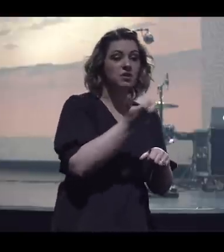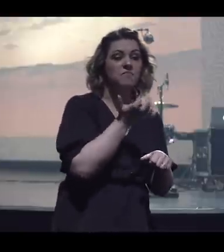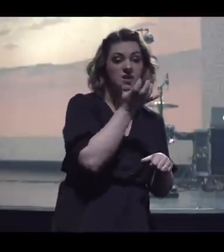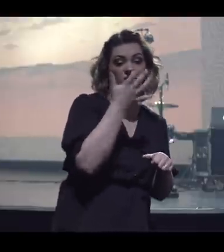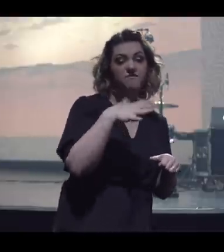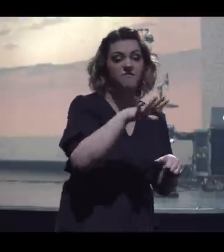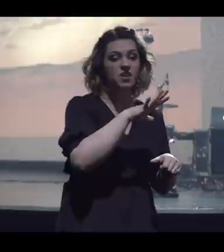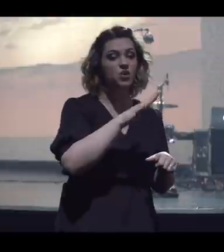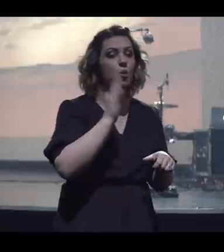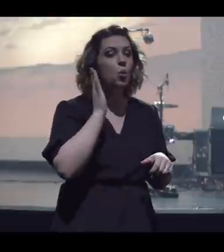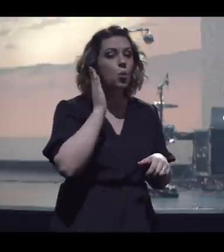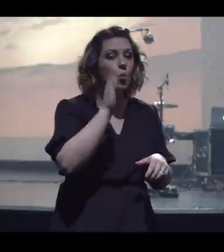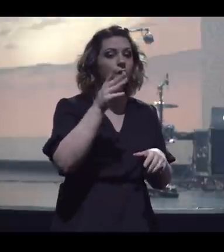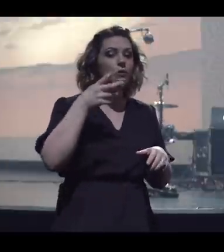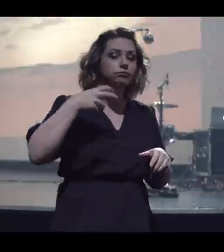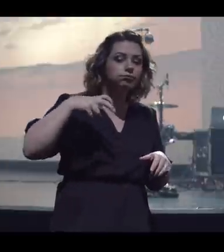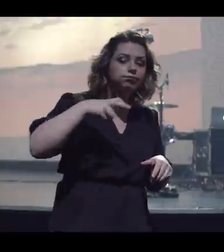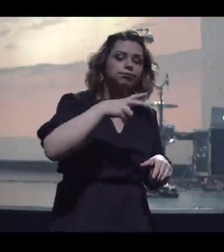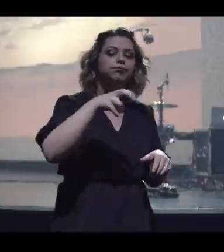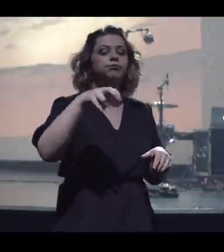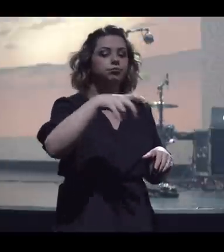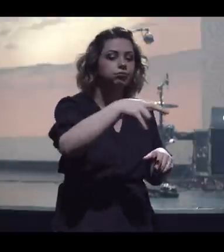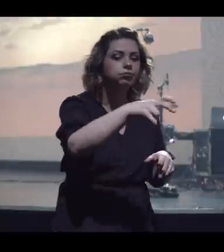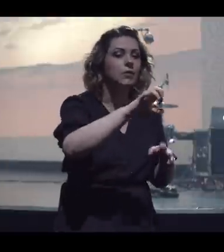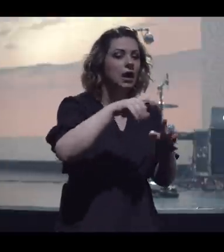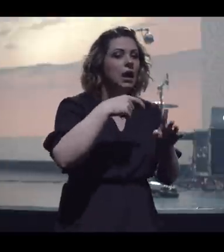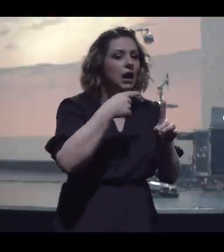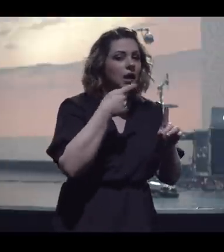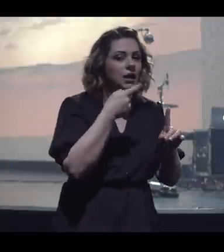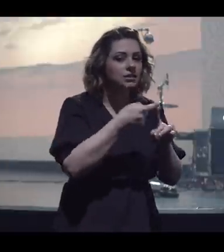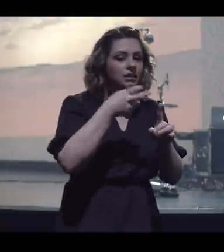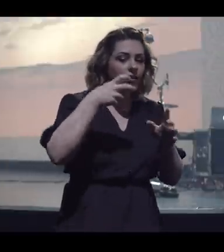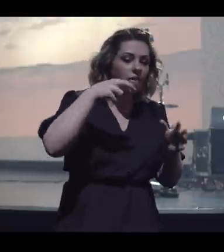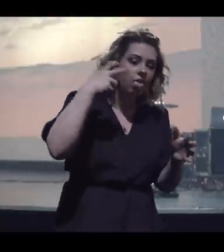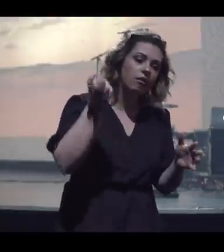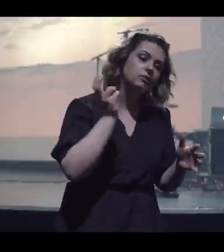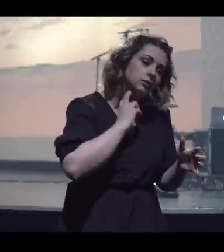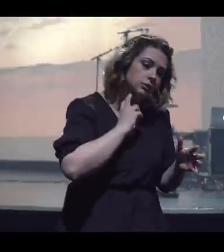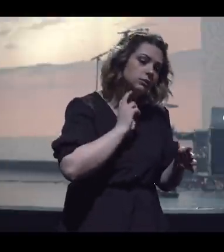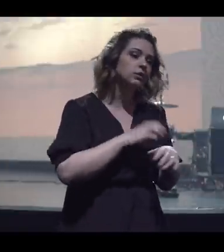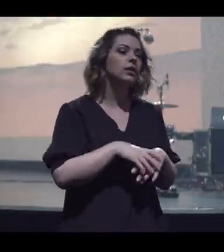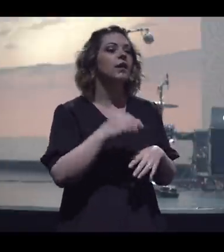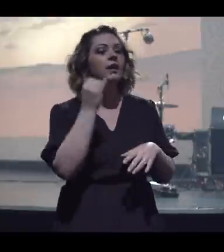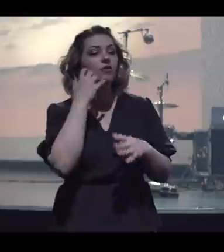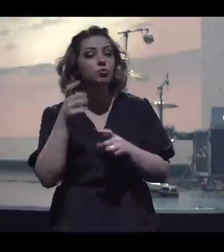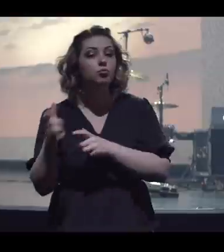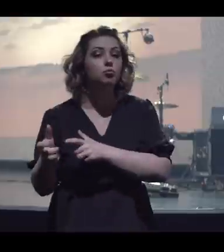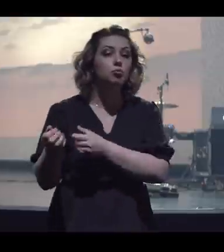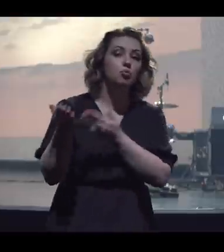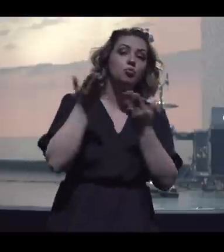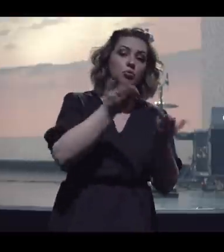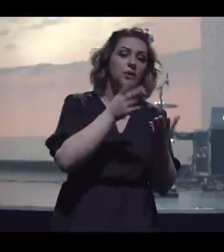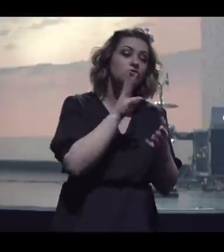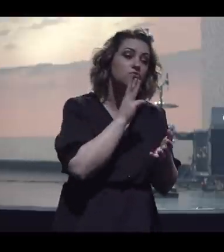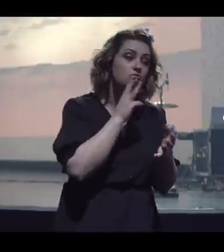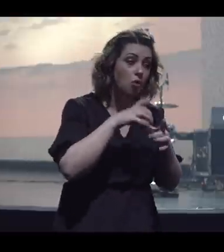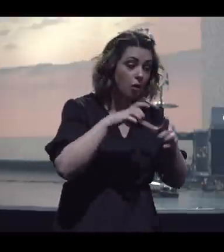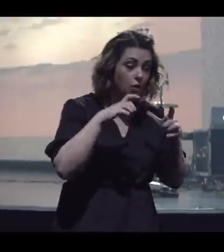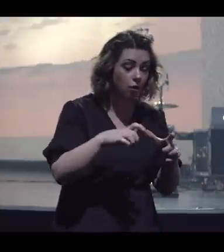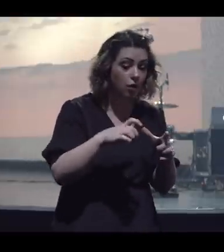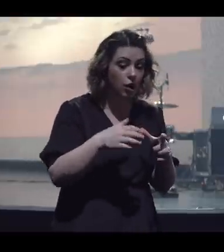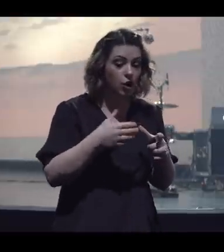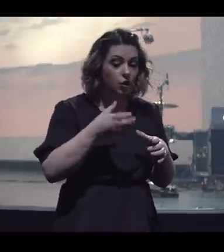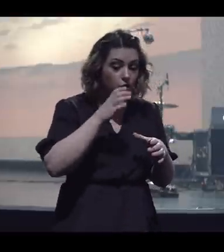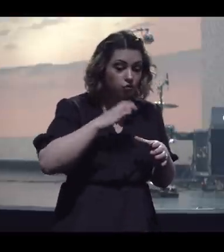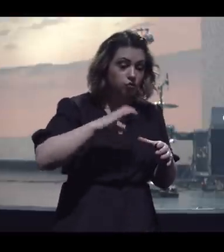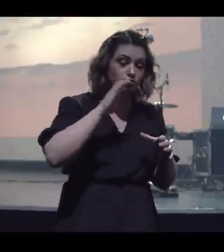deep. And as they're going along, they come to a puddle of water, and so they'll drink from that puddle of water, even though it's got parasites in it. And then they'll pee